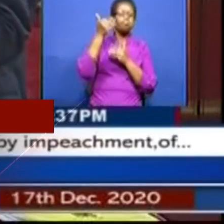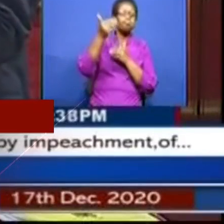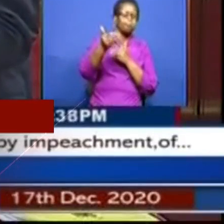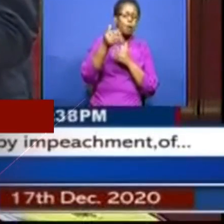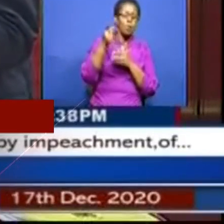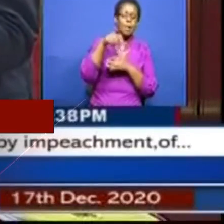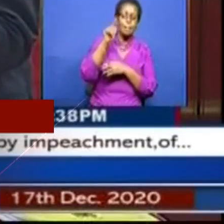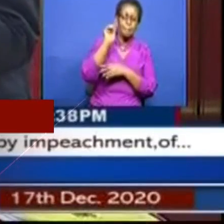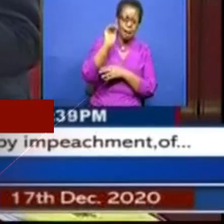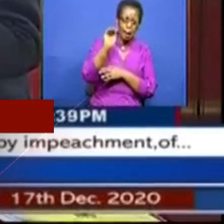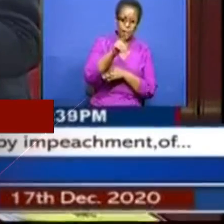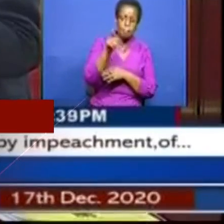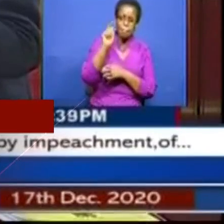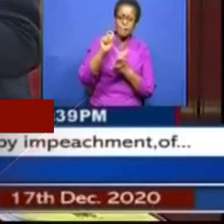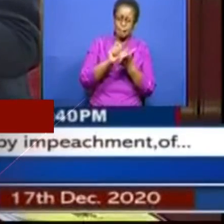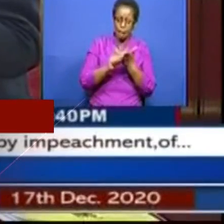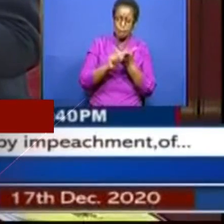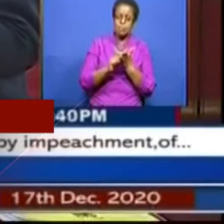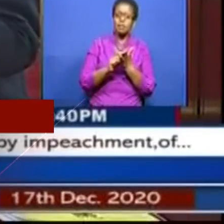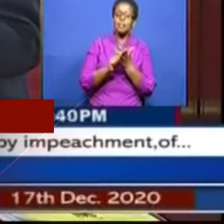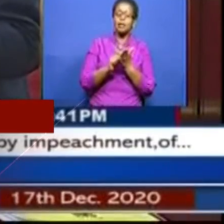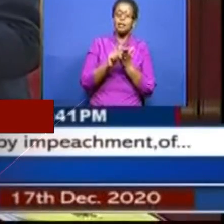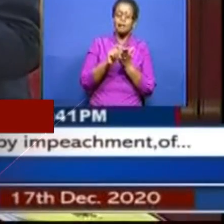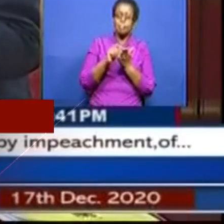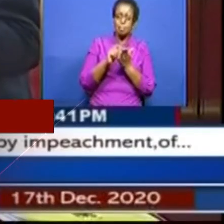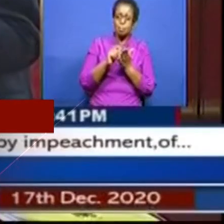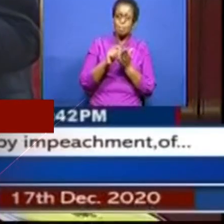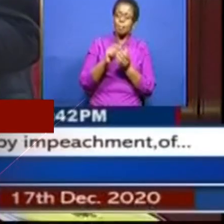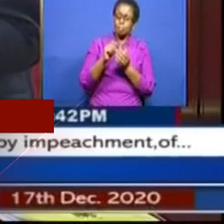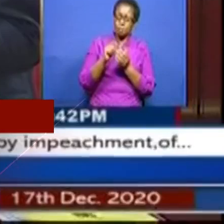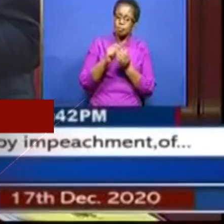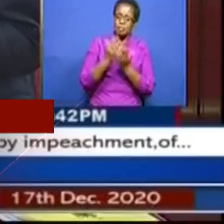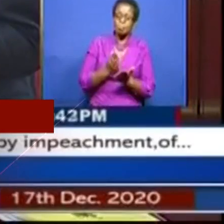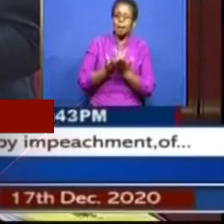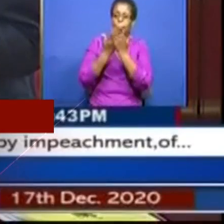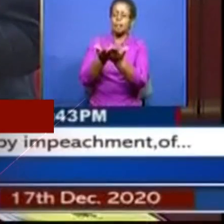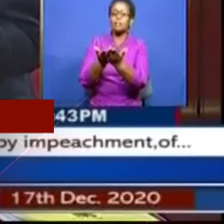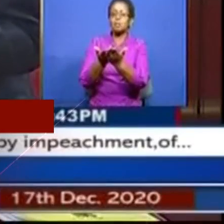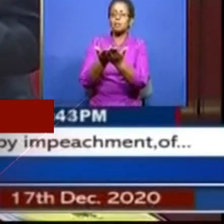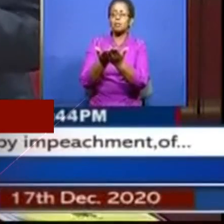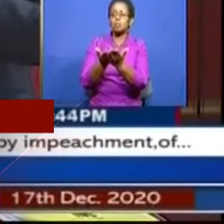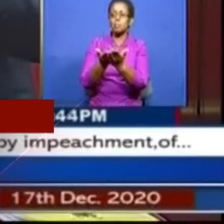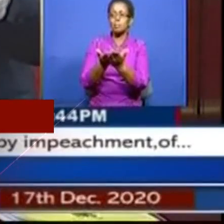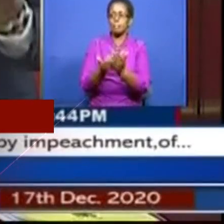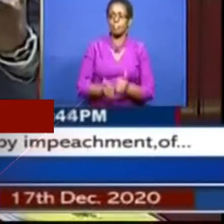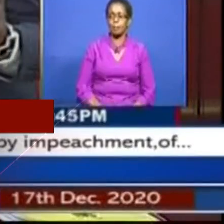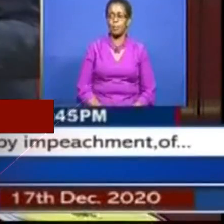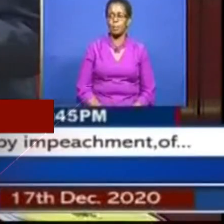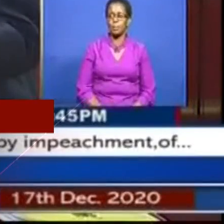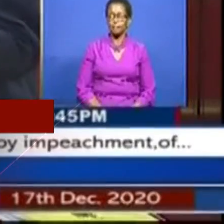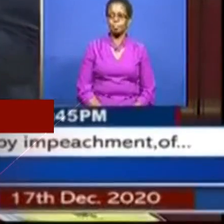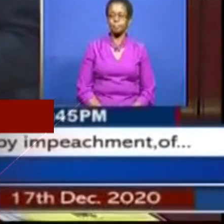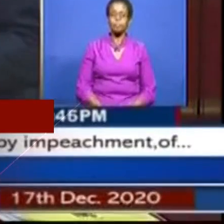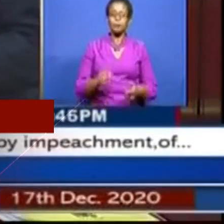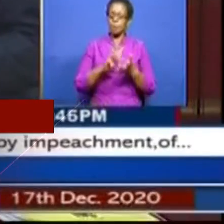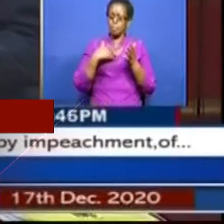do written submissions with the authorities in future, so that then, even for our purposes, the non-lawyers can